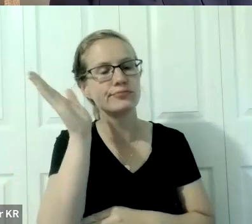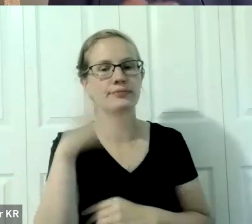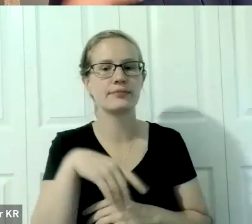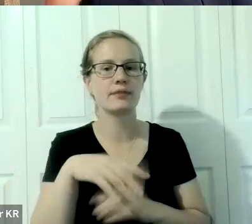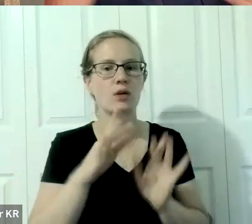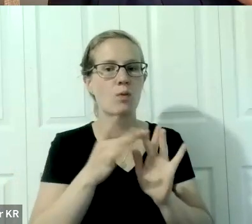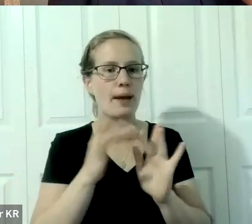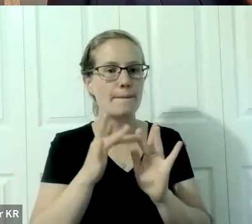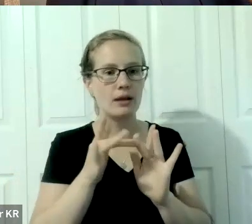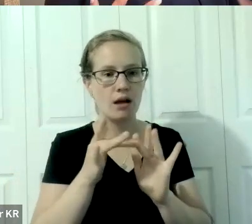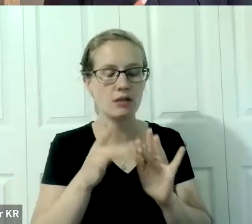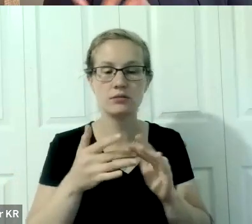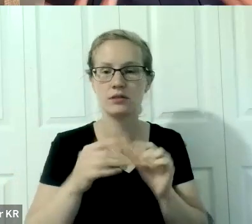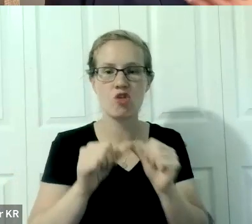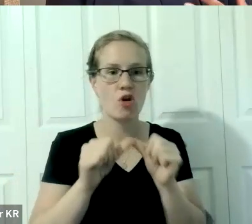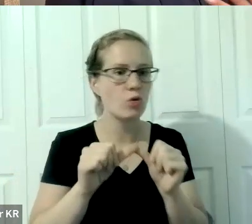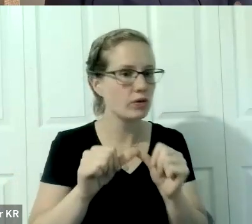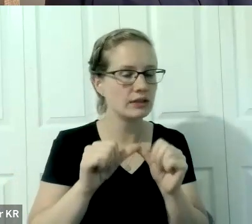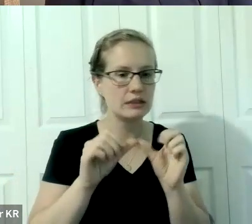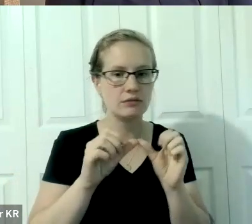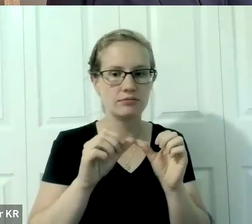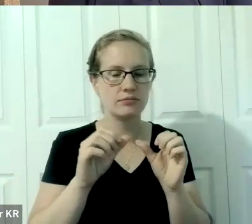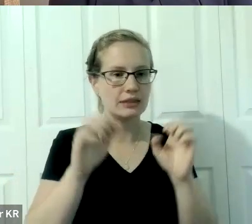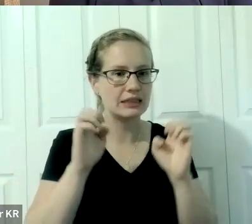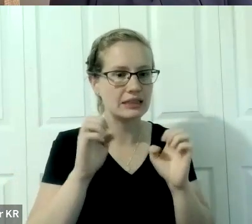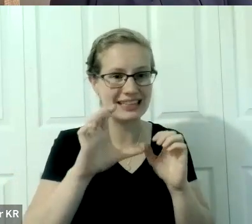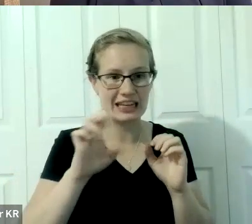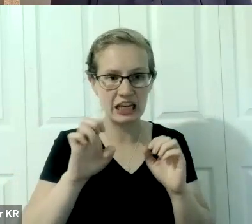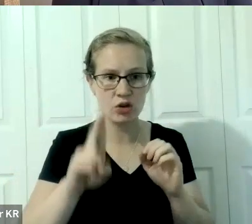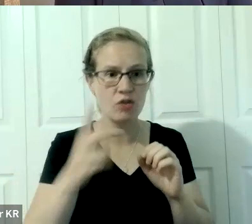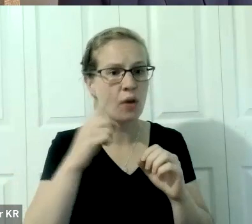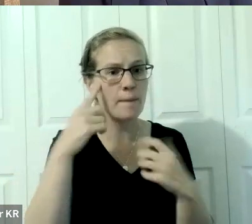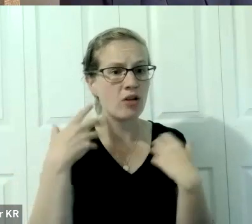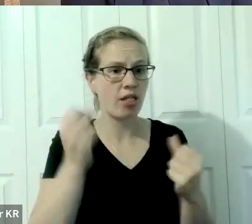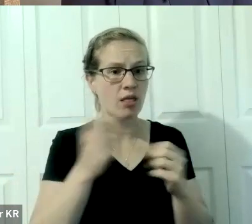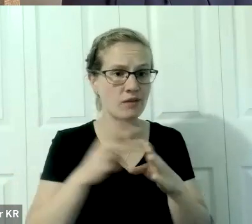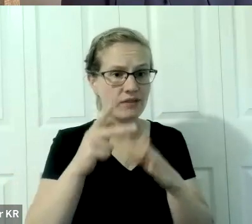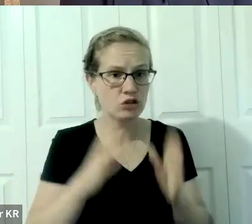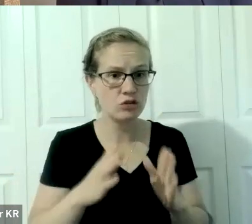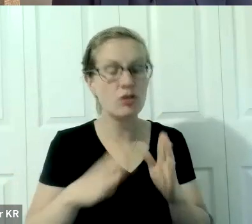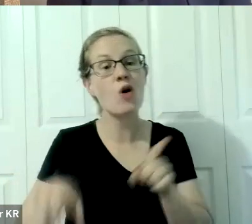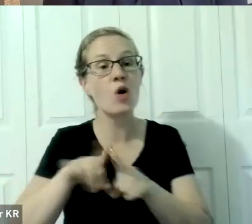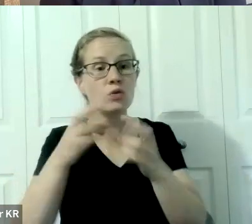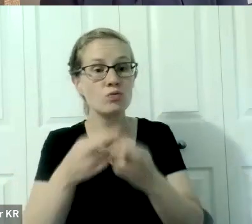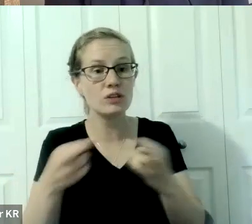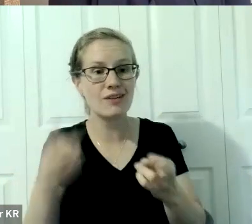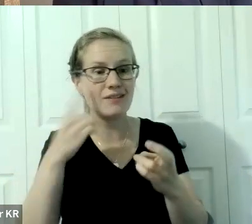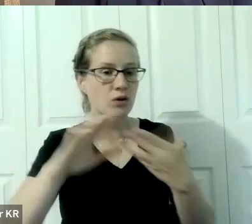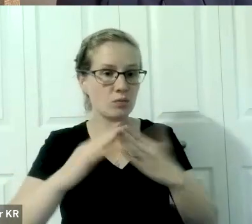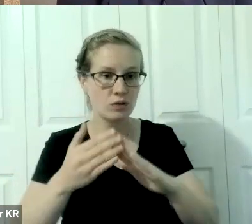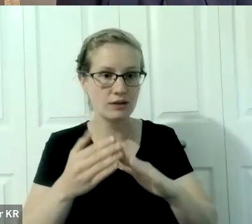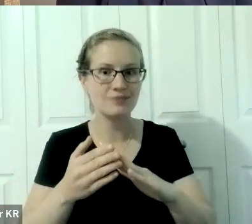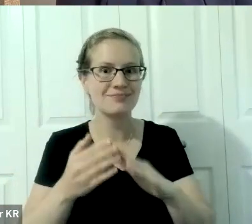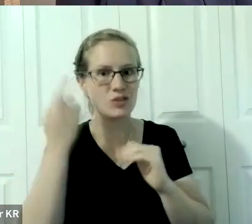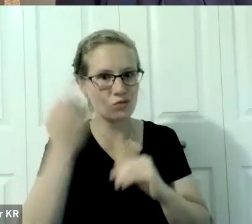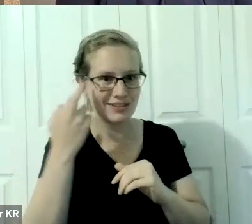do webinars. It's ongoing continuing education credits for mental health professionals, but also a resource for the community, which is